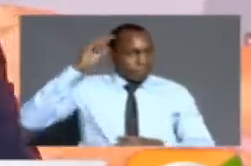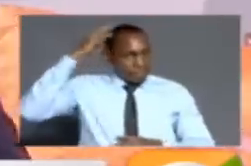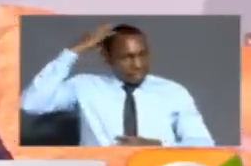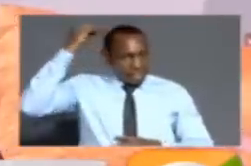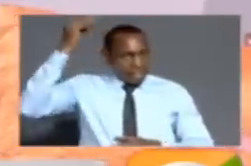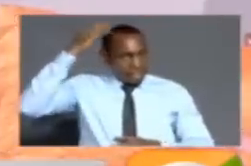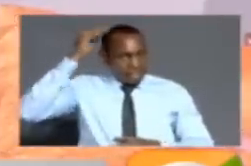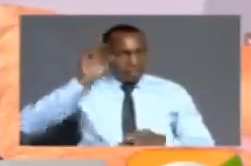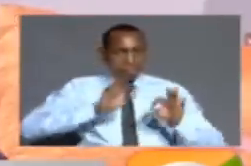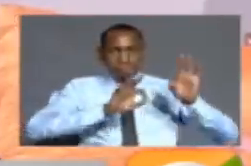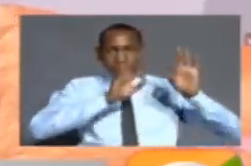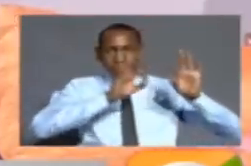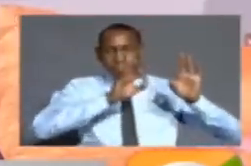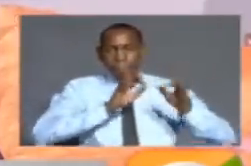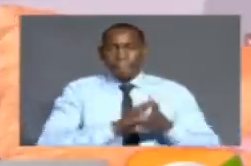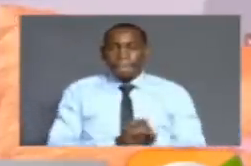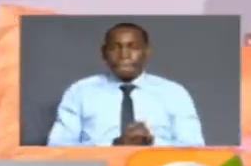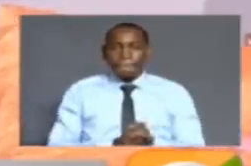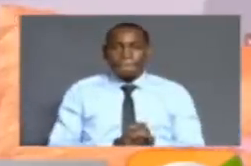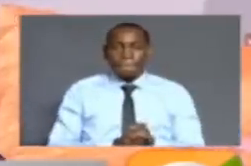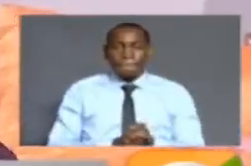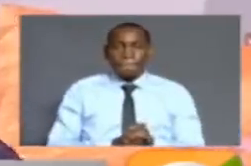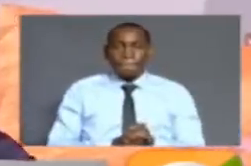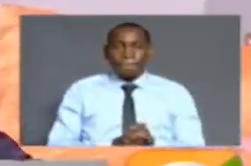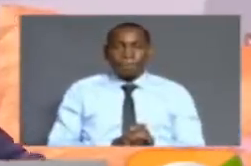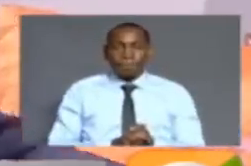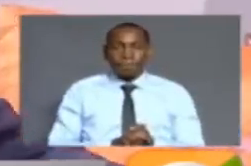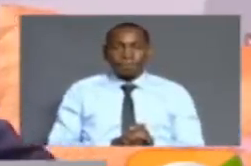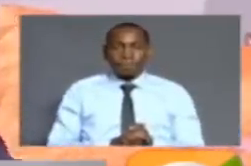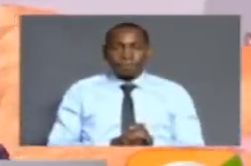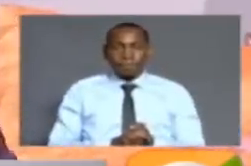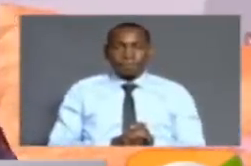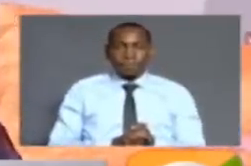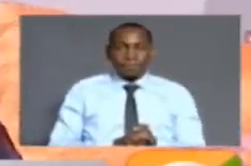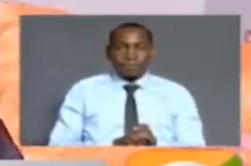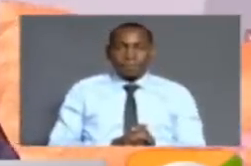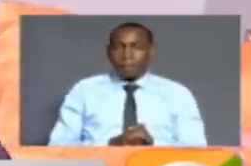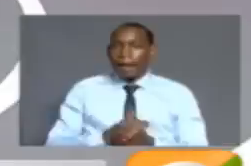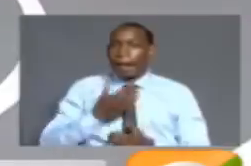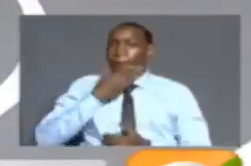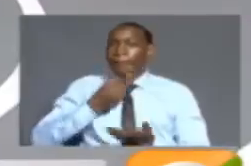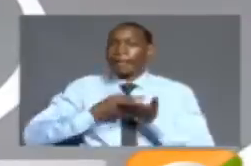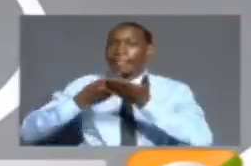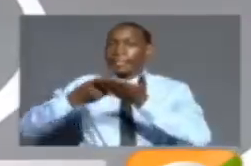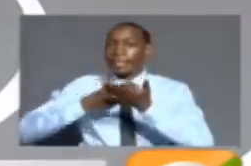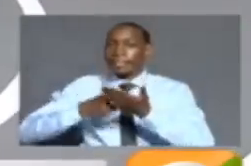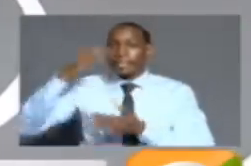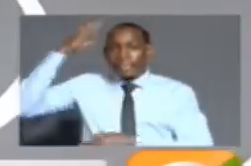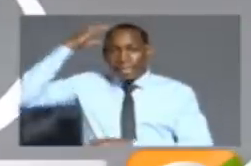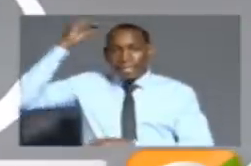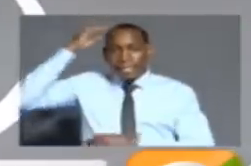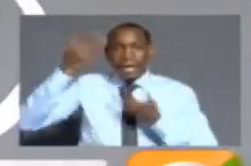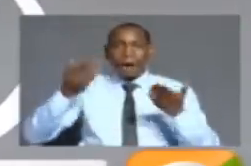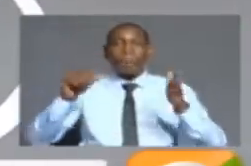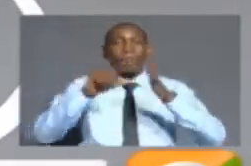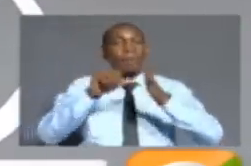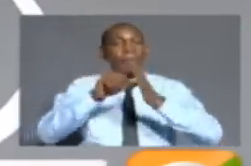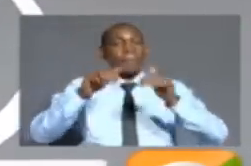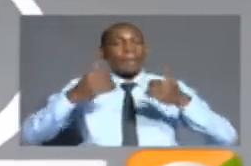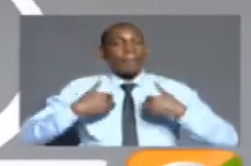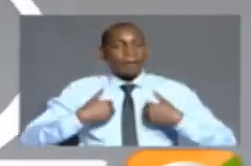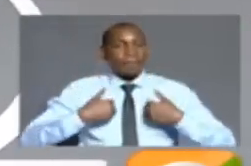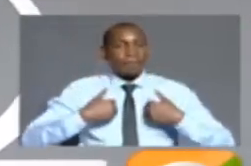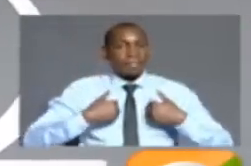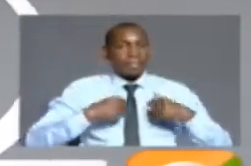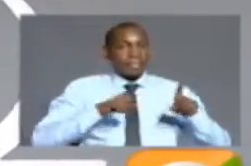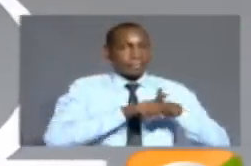really it looks talking cool. about hair. Like, we can't show We're you. Done. The We're men done. Are talking about hair. There no, is a problem. Okay, let me ask you. Isn't